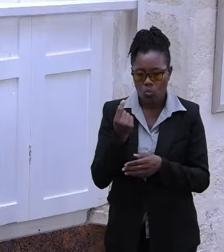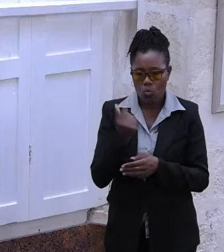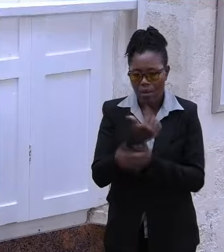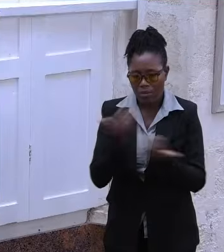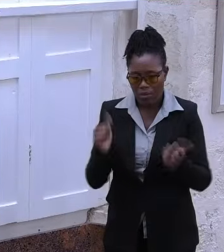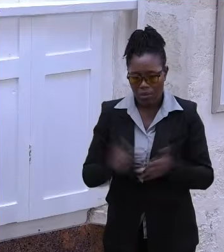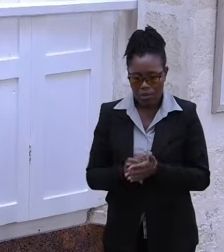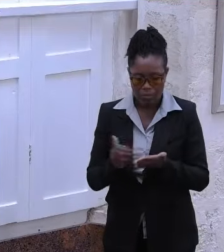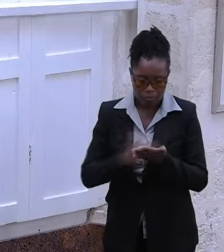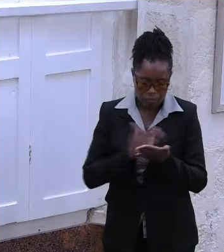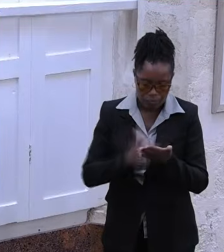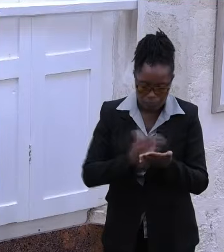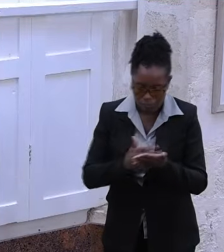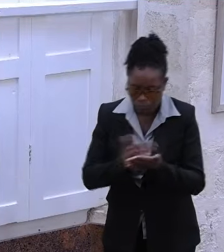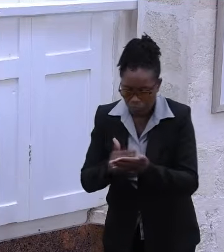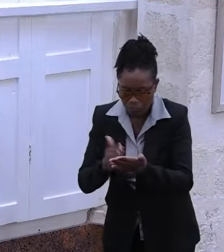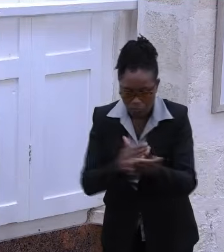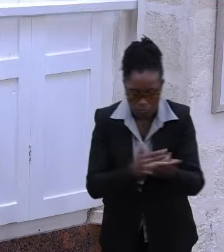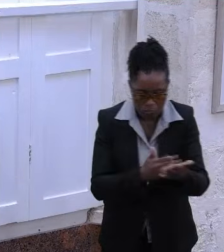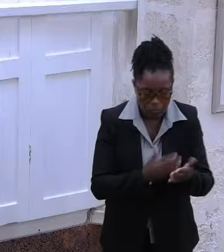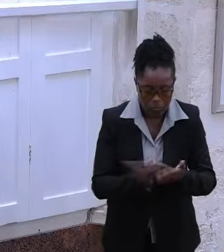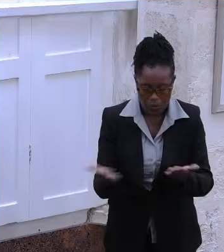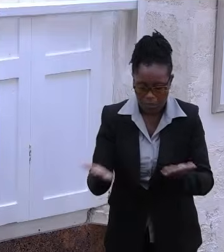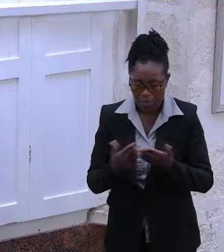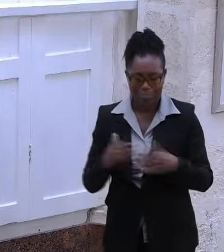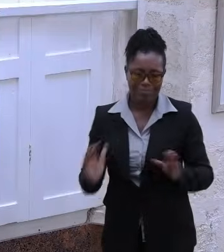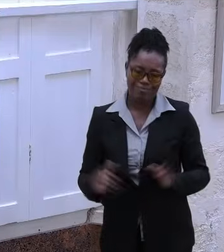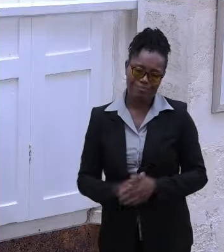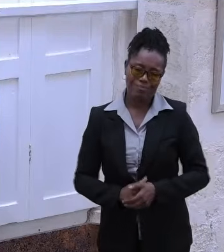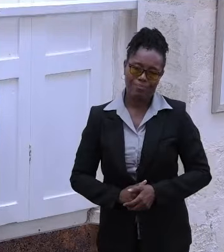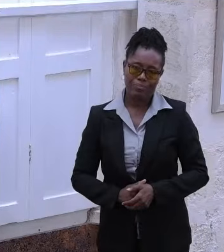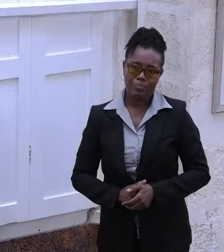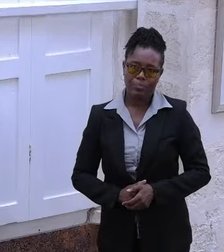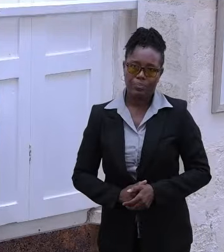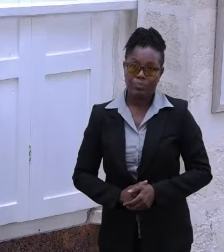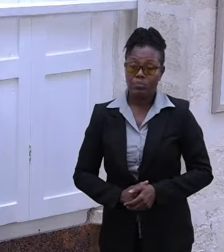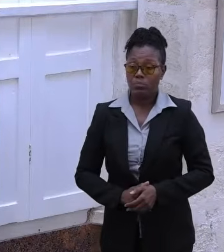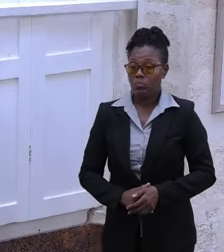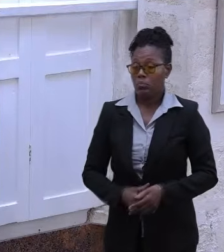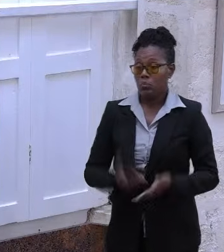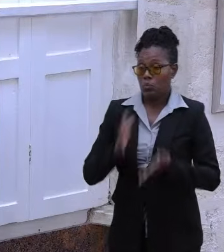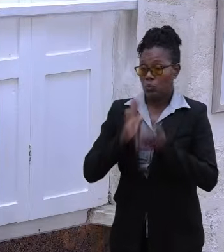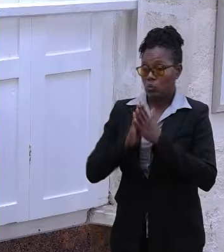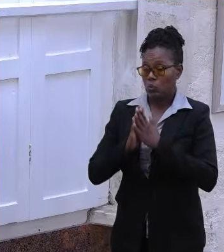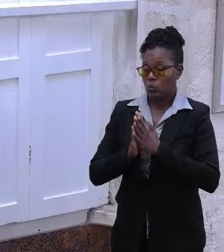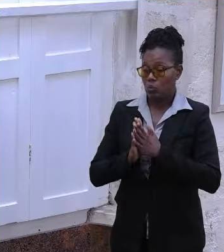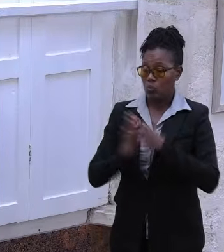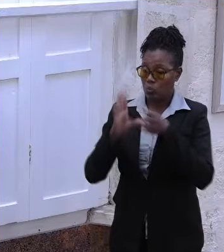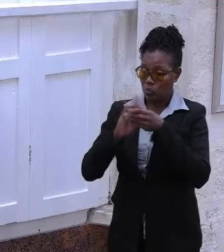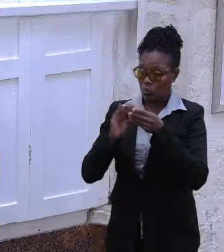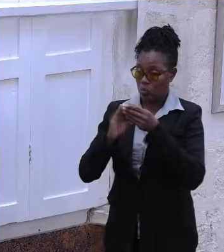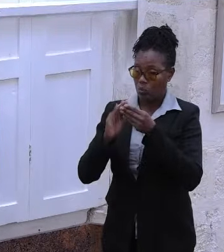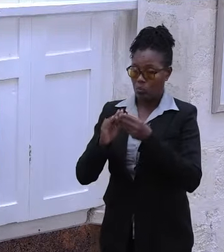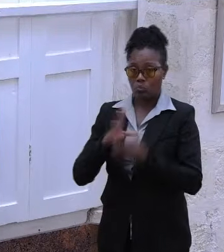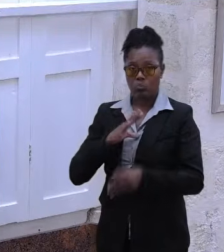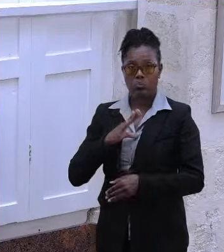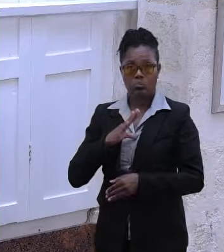Well articulated, Minister, and you know the gold standard and all these standards that we are